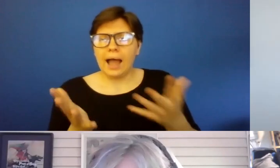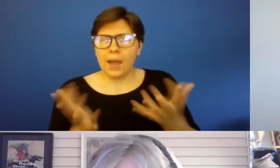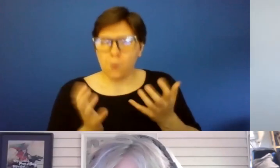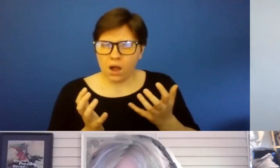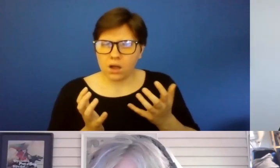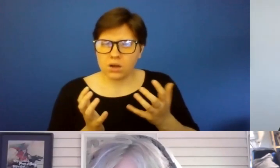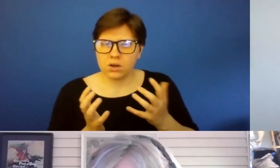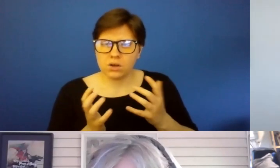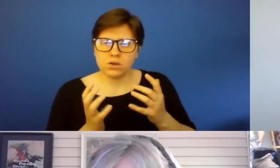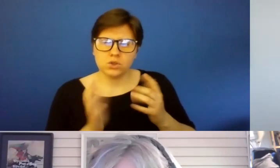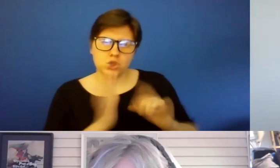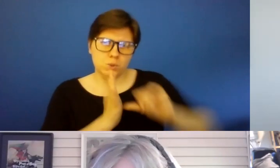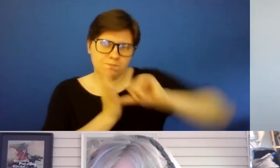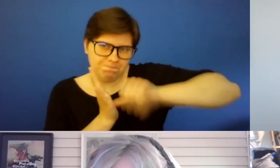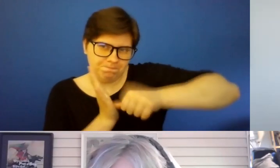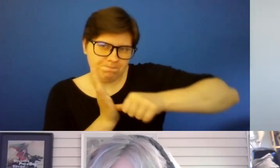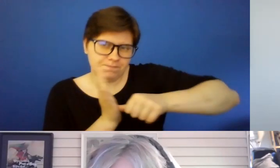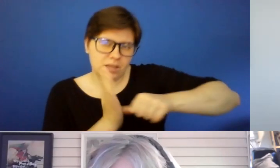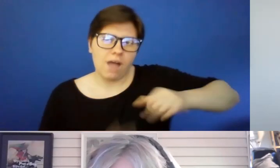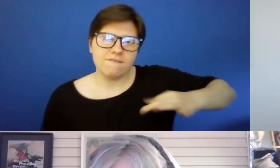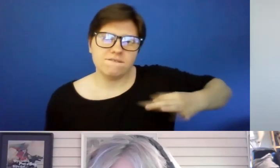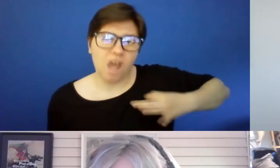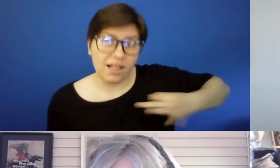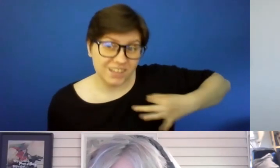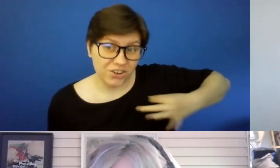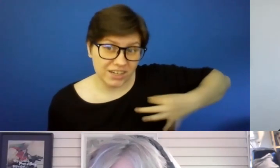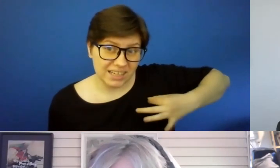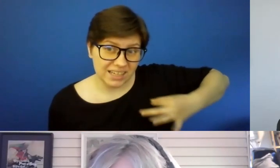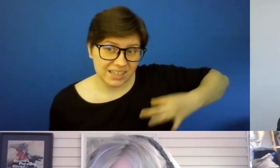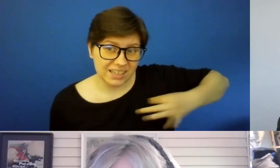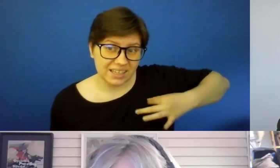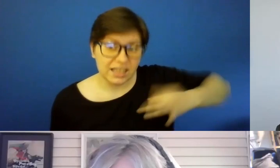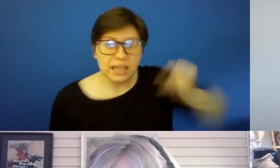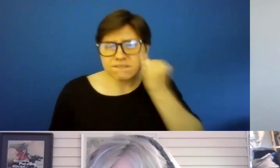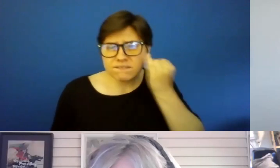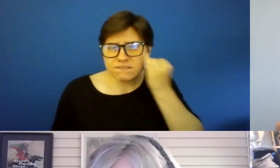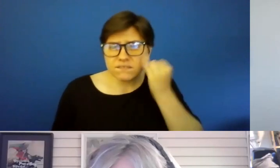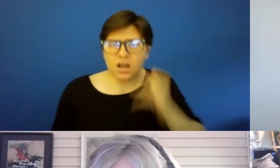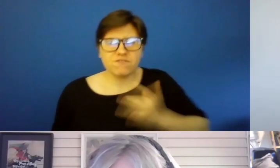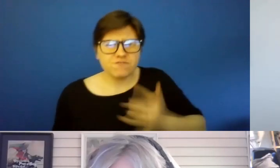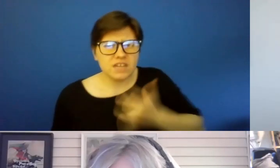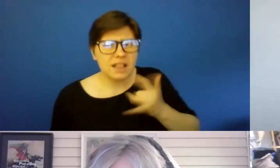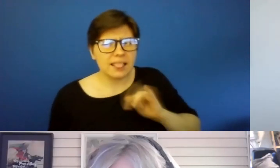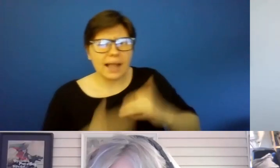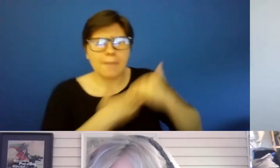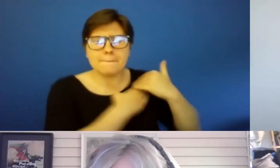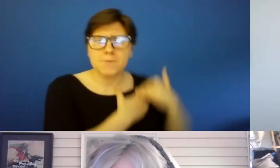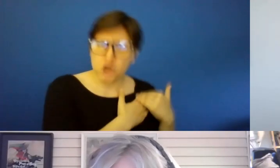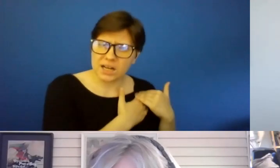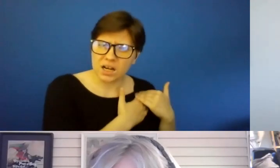out this term voluntary, when feeling like a burden is one of the